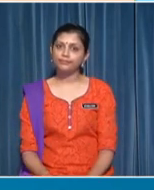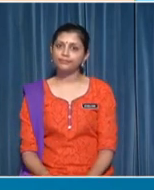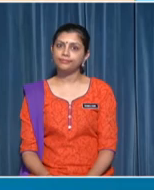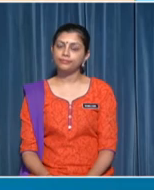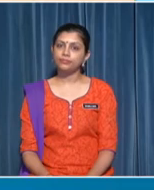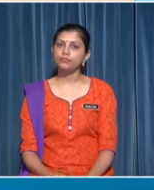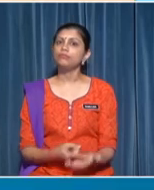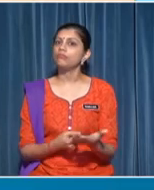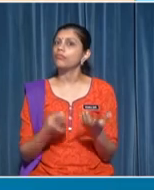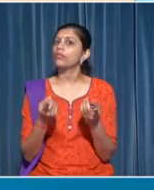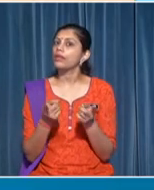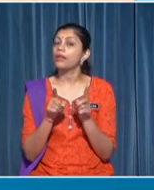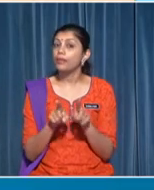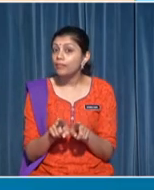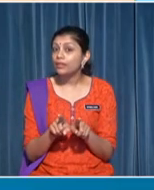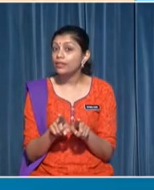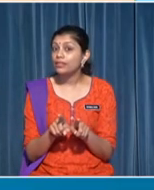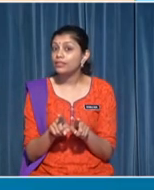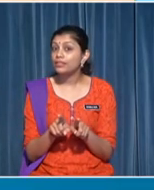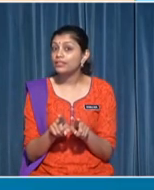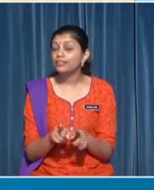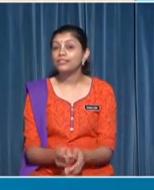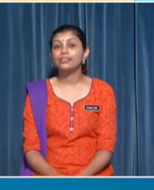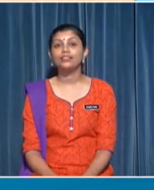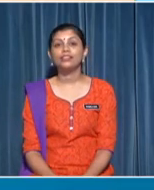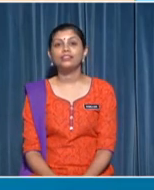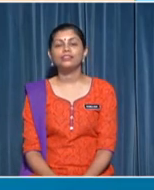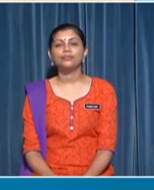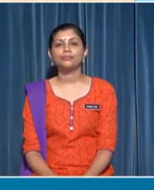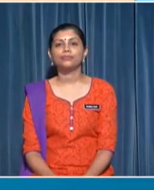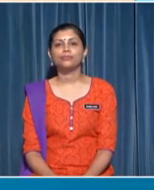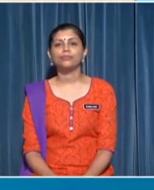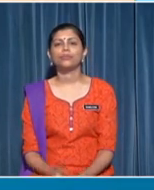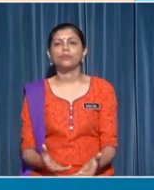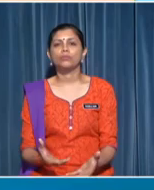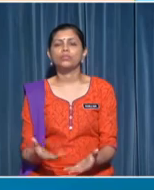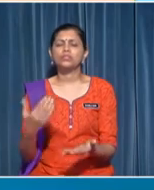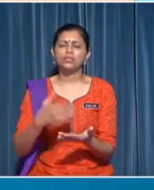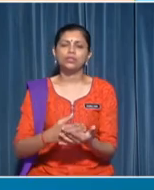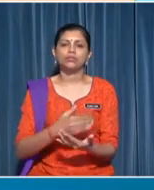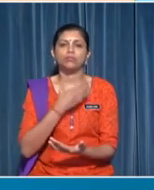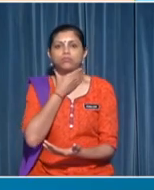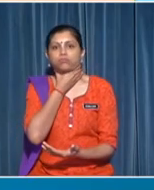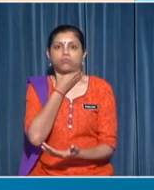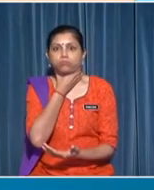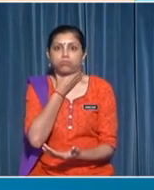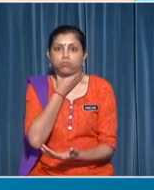What might happen if you do that? Yes, you might choke and vomit